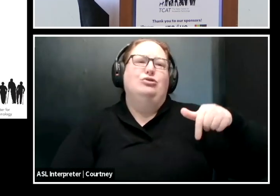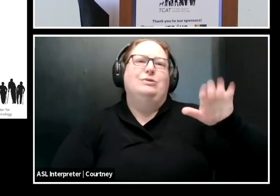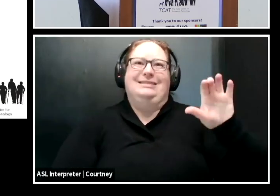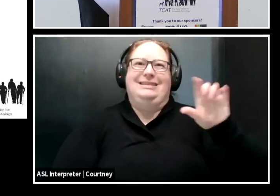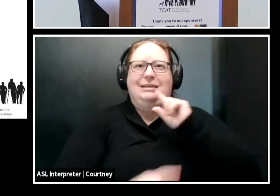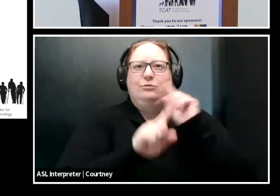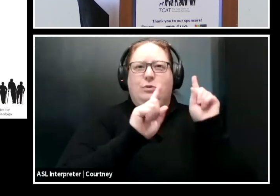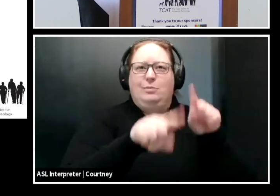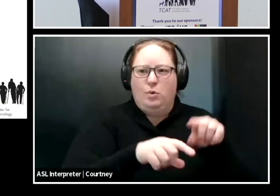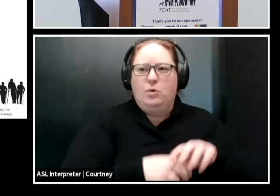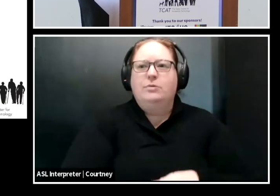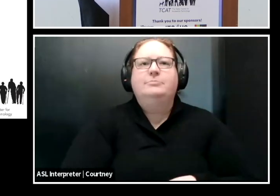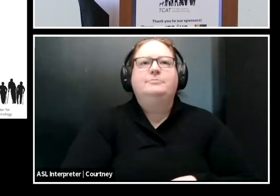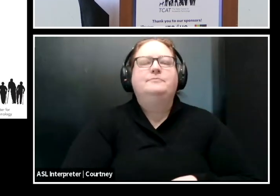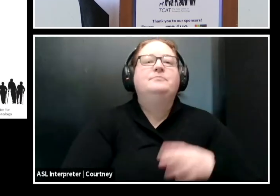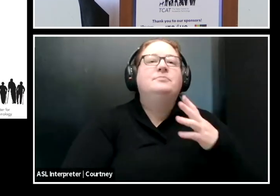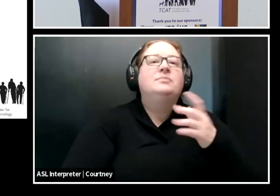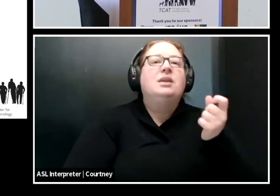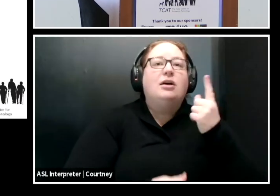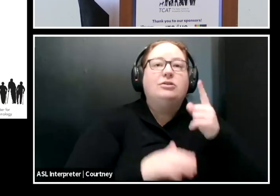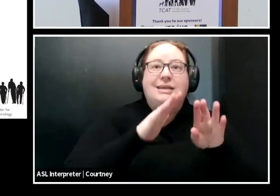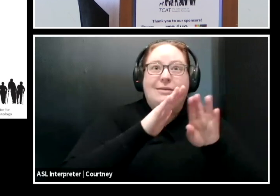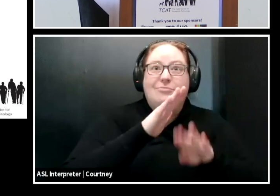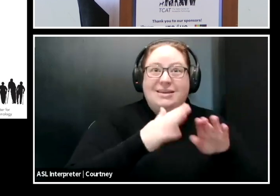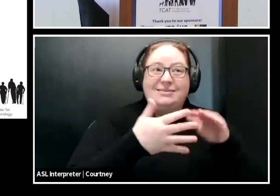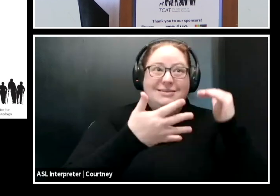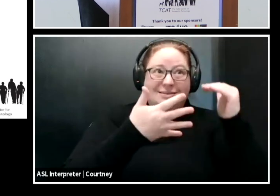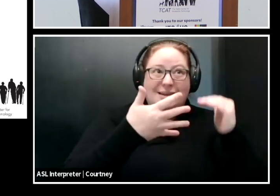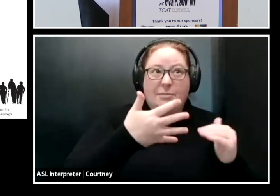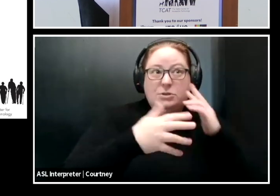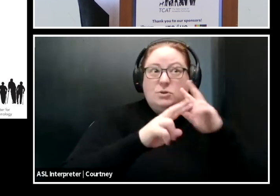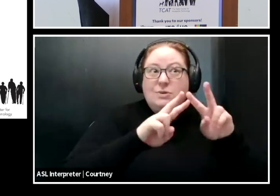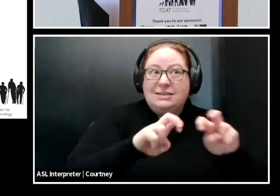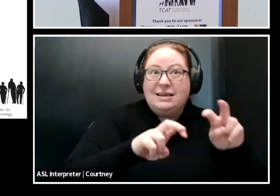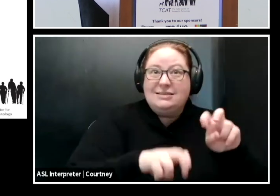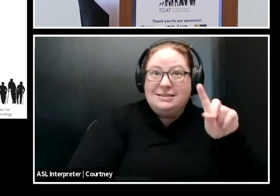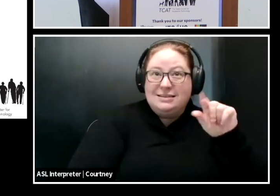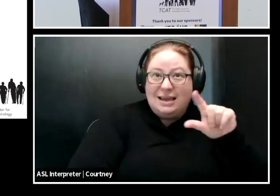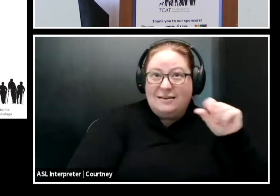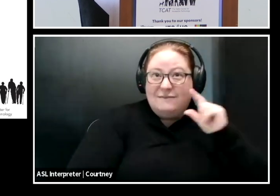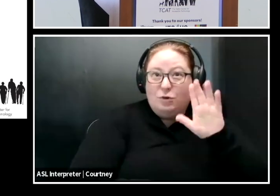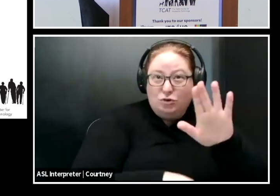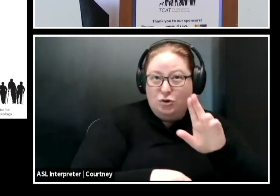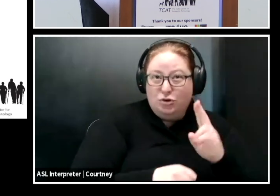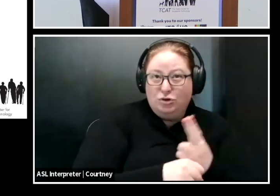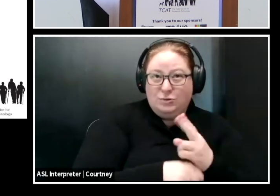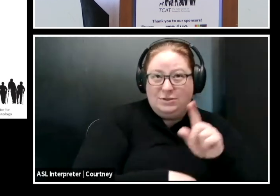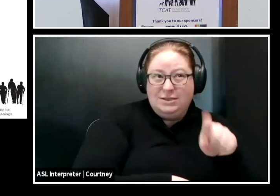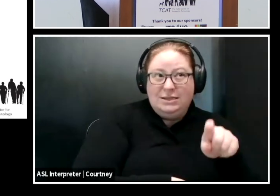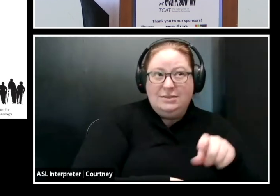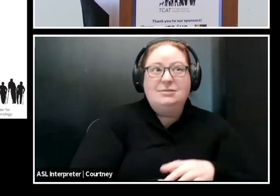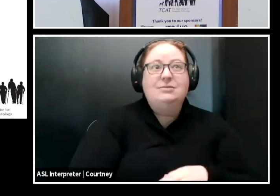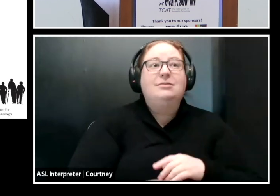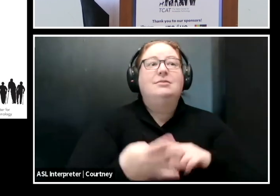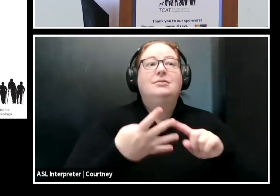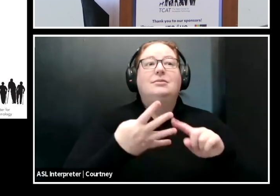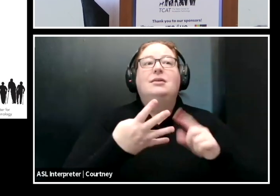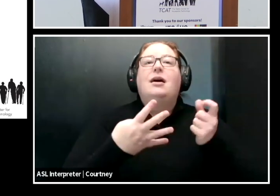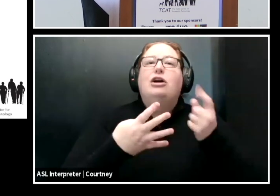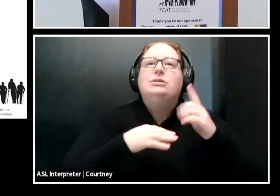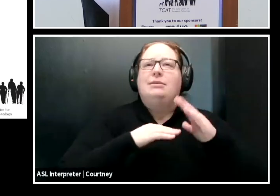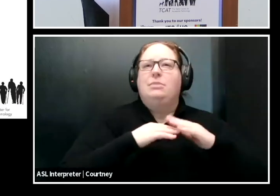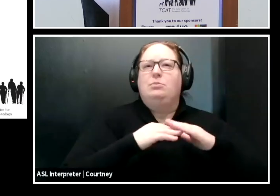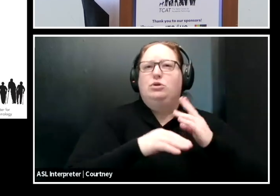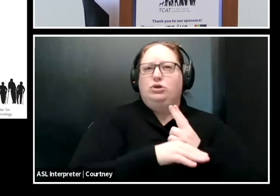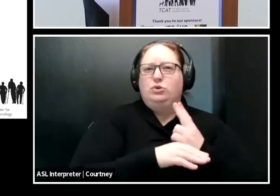terms. Understand basic steps to assess data suitability for your use. Understand a minimal use workflow, and then think